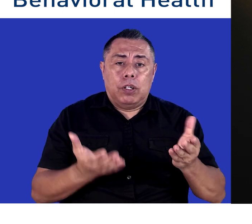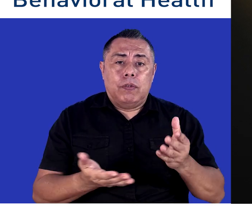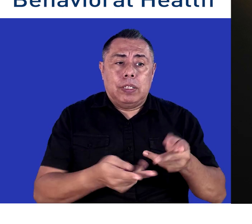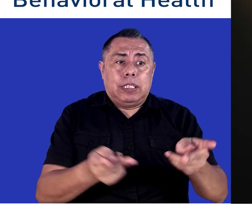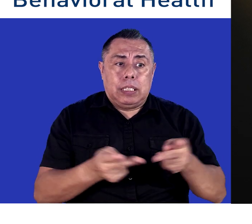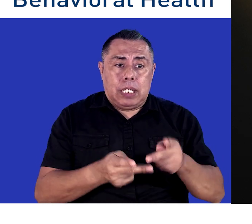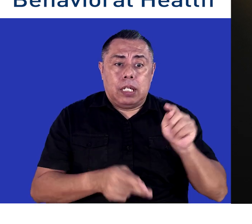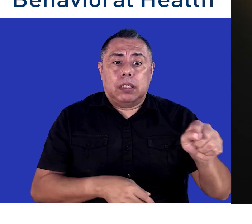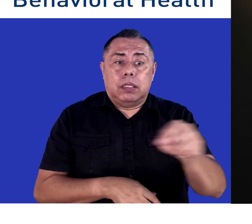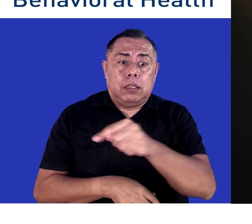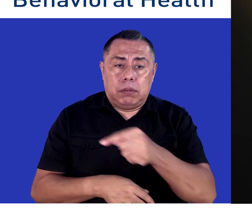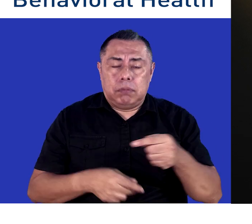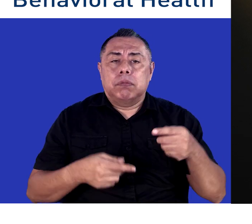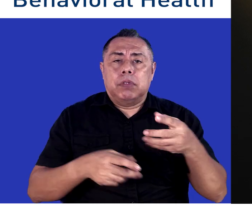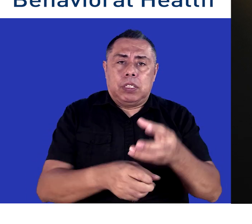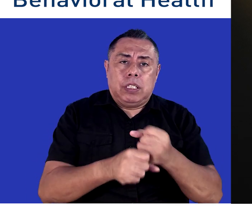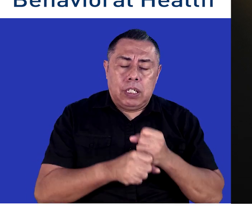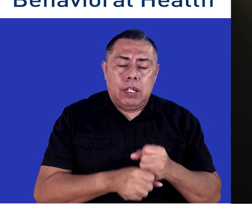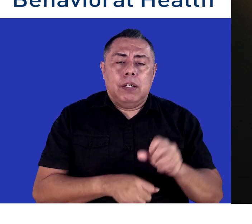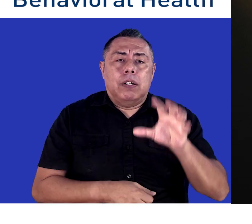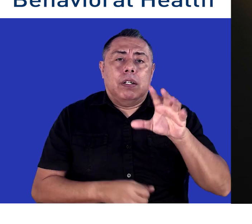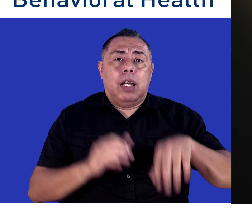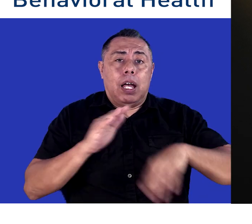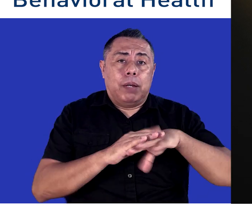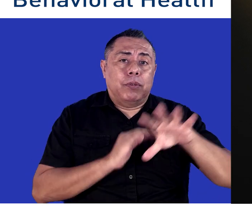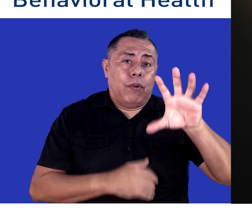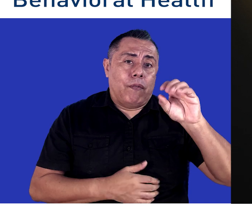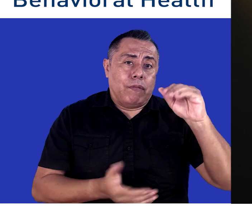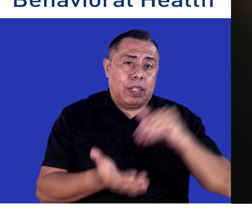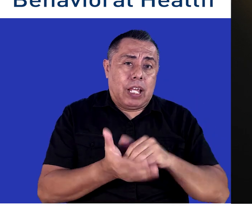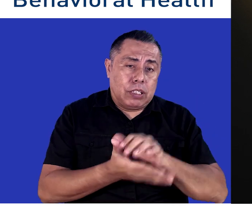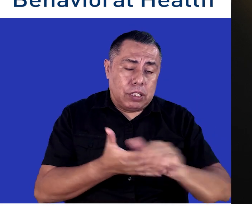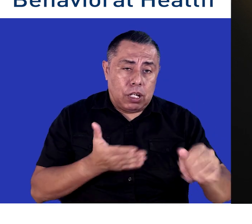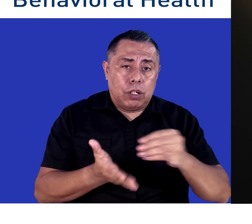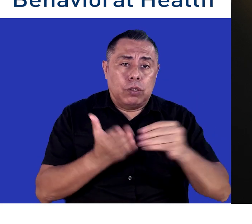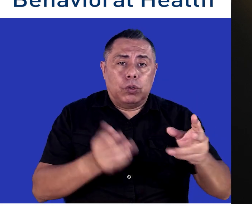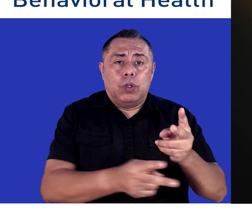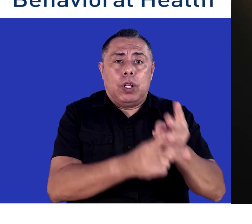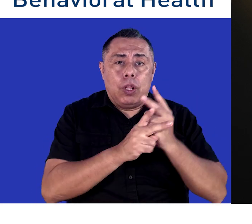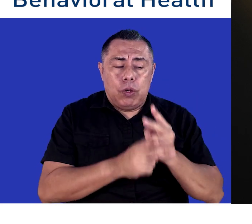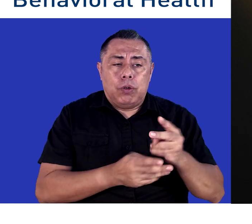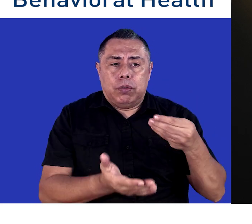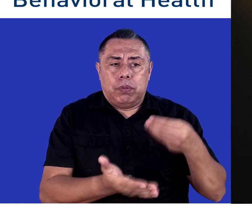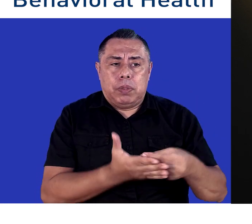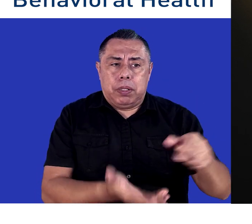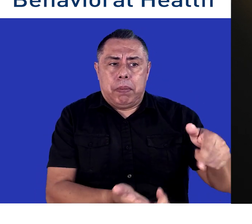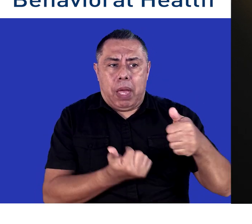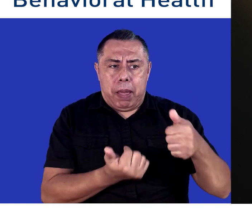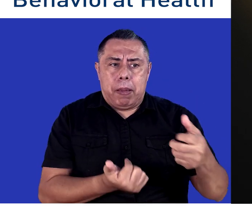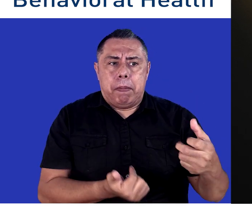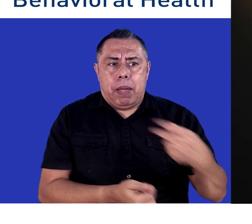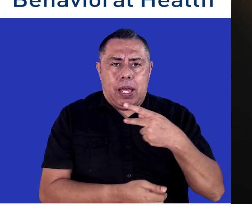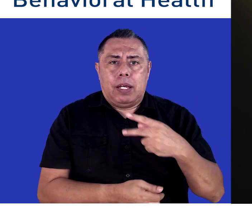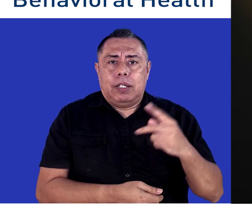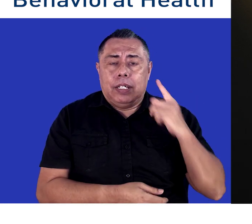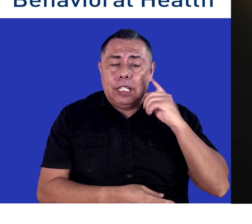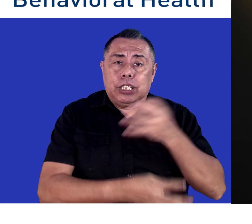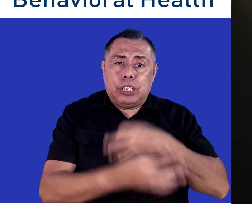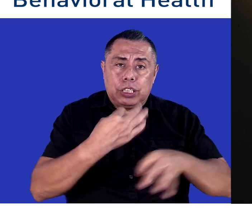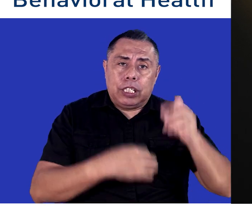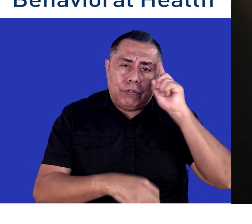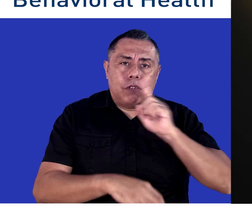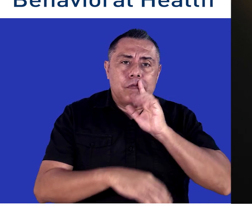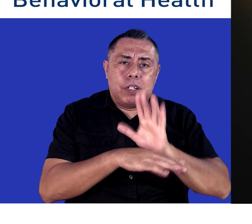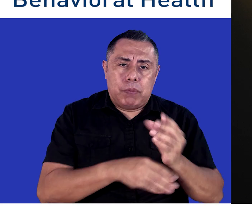sites, permitting eligible staff to receive up to $50,000 in federal student loan repayment in exchange for a service commitment.